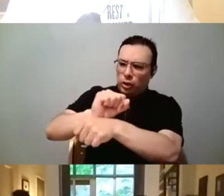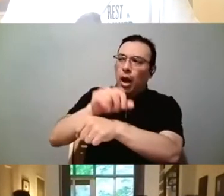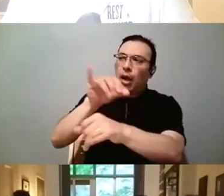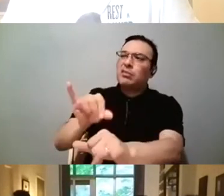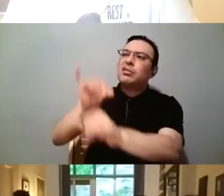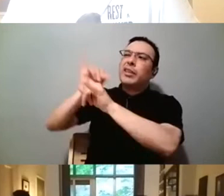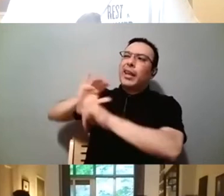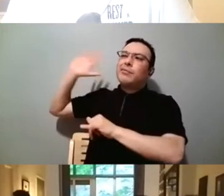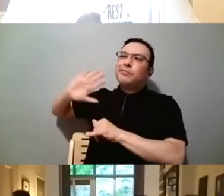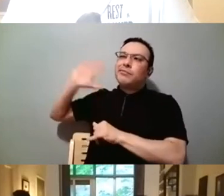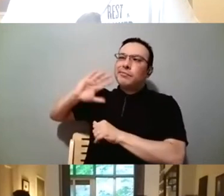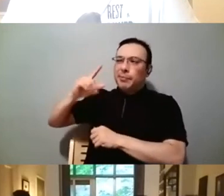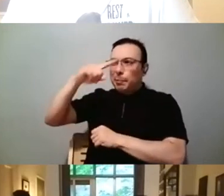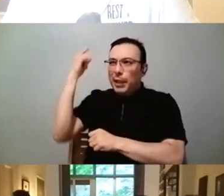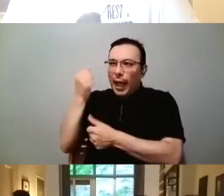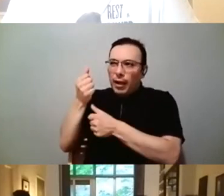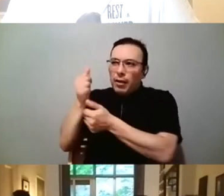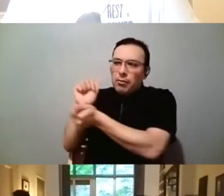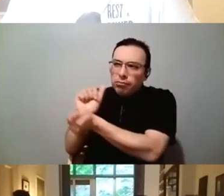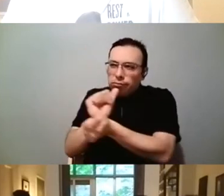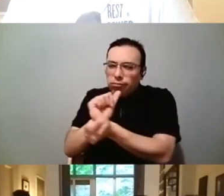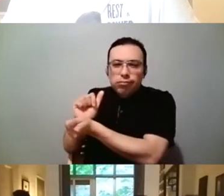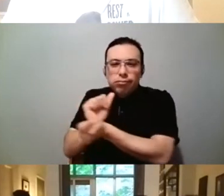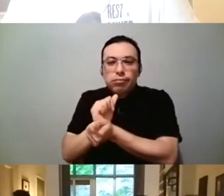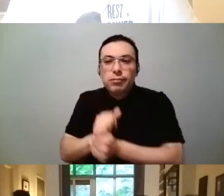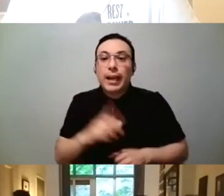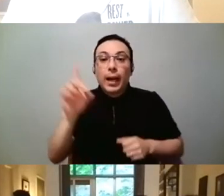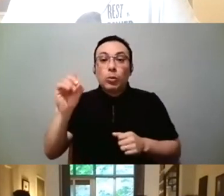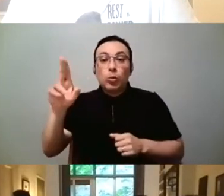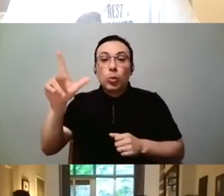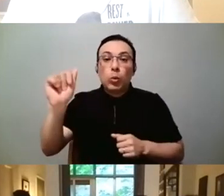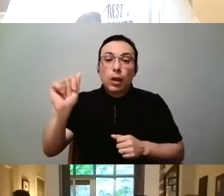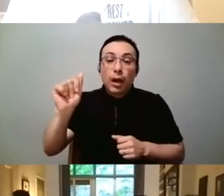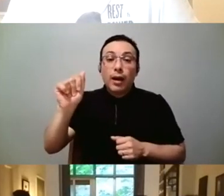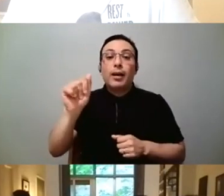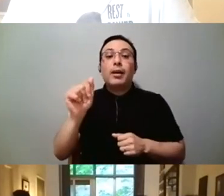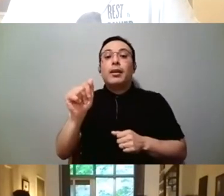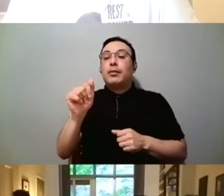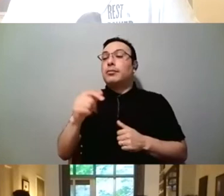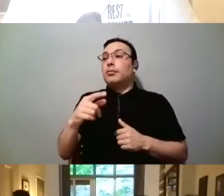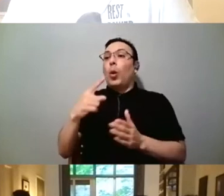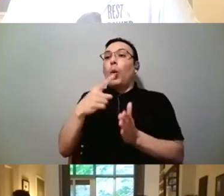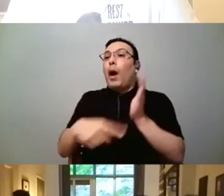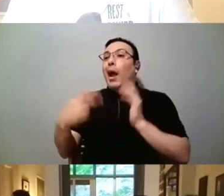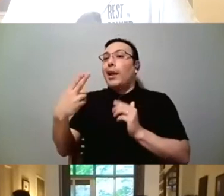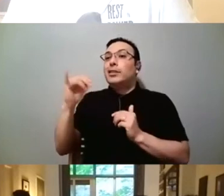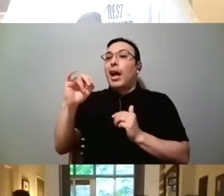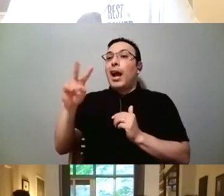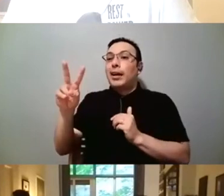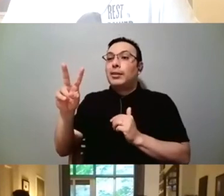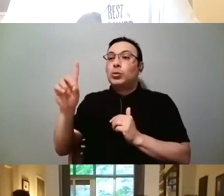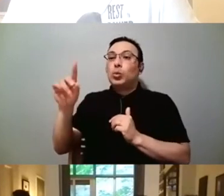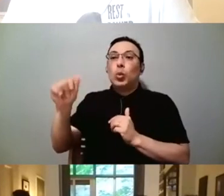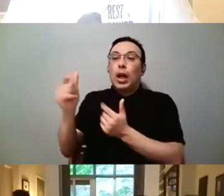as all of us are gifted by your work on an ongoing basis. Heather And Pamela's needs funeral